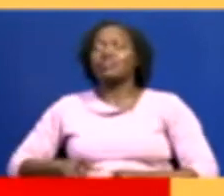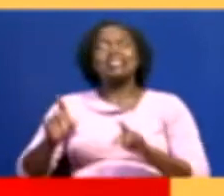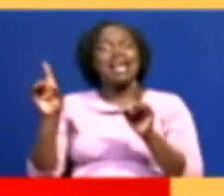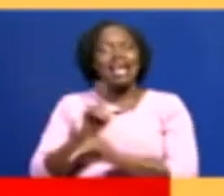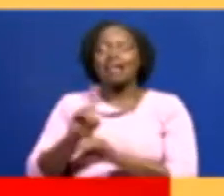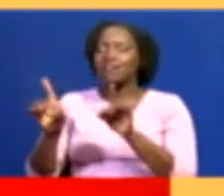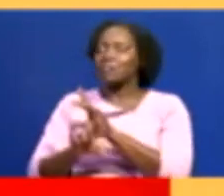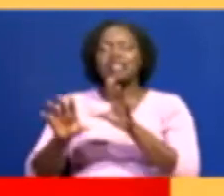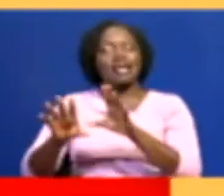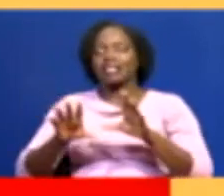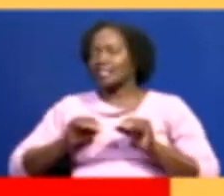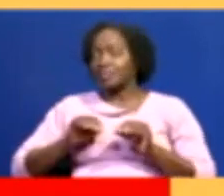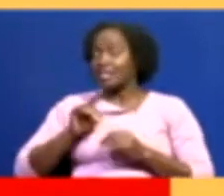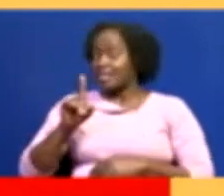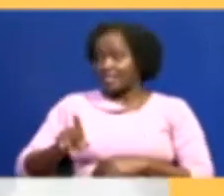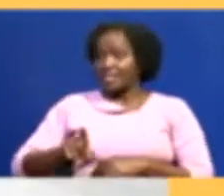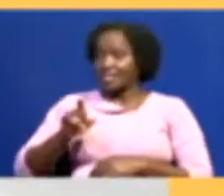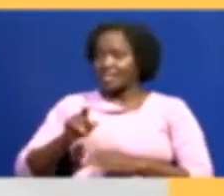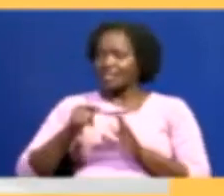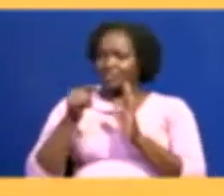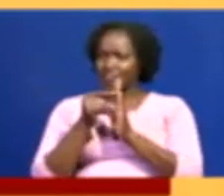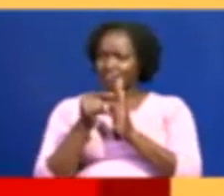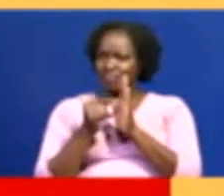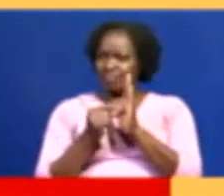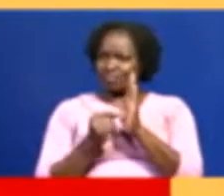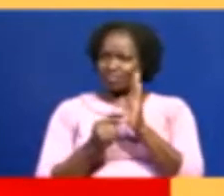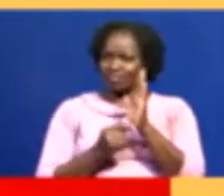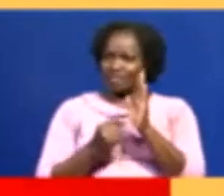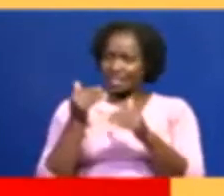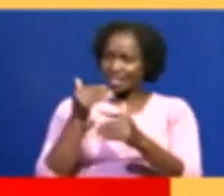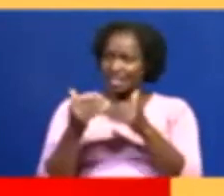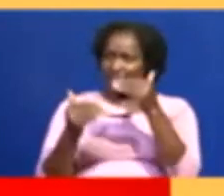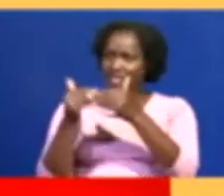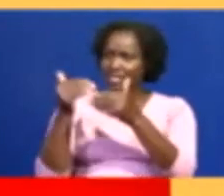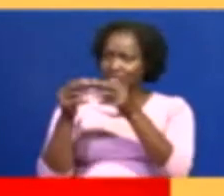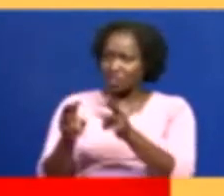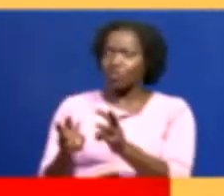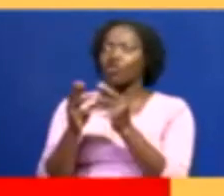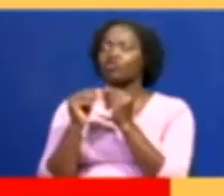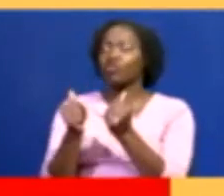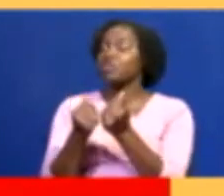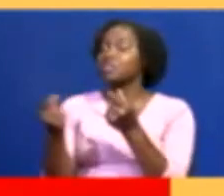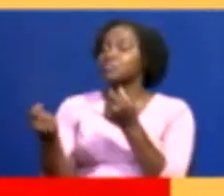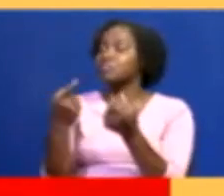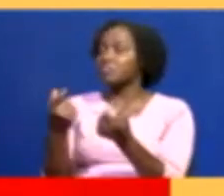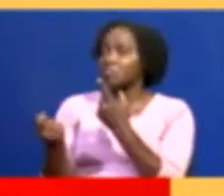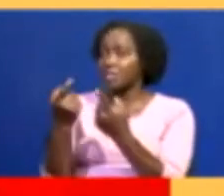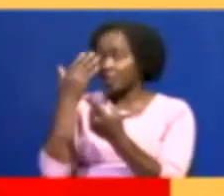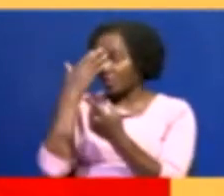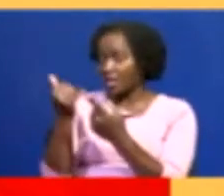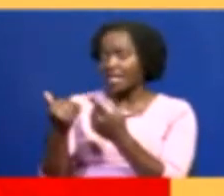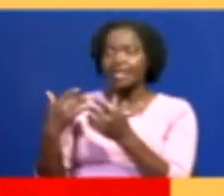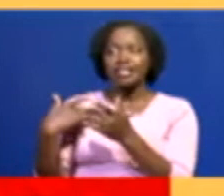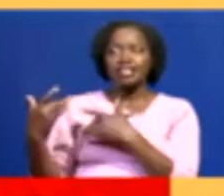There's need to list and have a structured way of sorting out this matter, because it's a